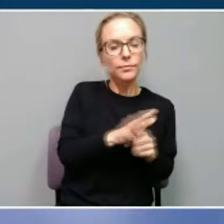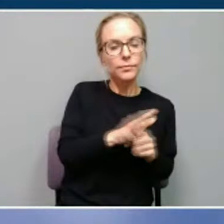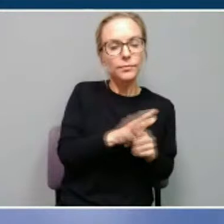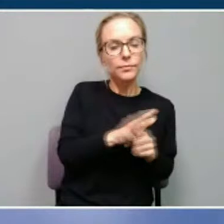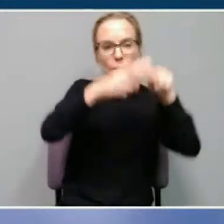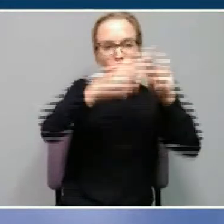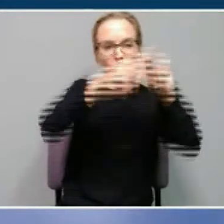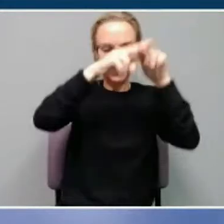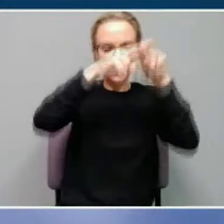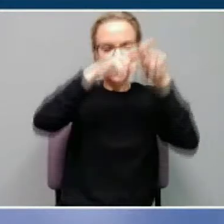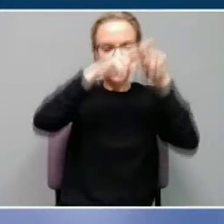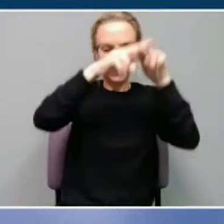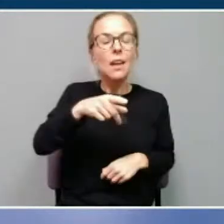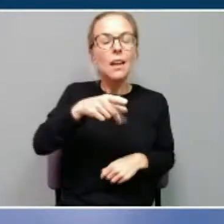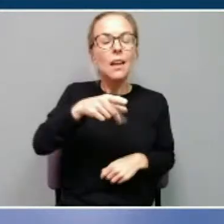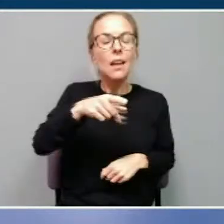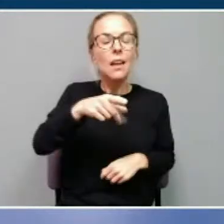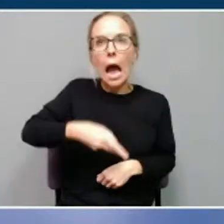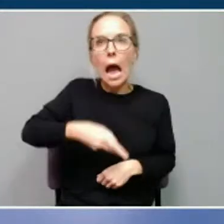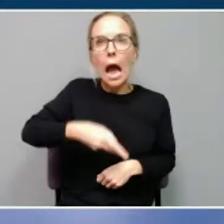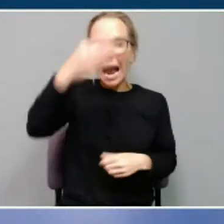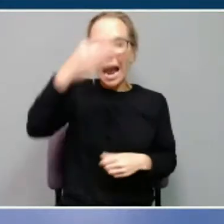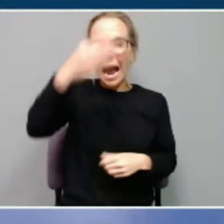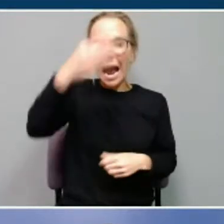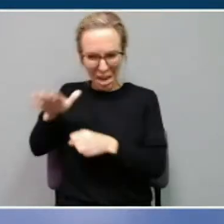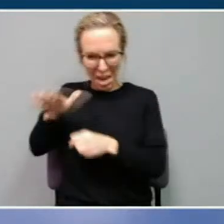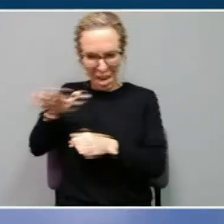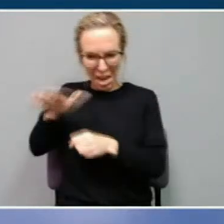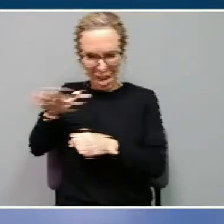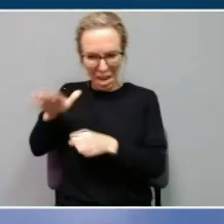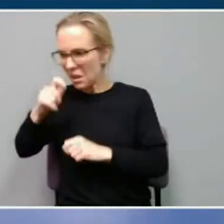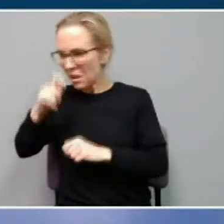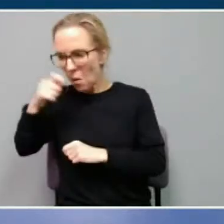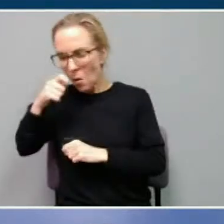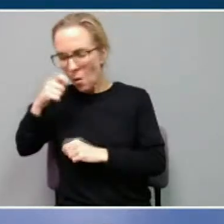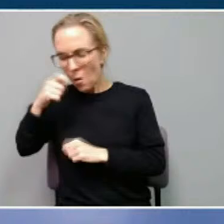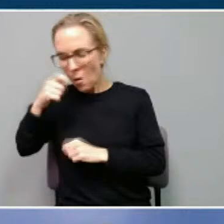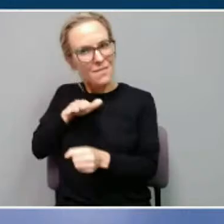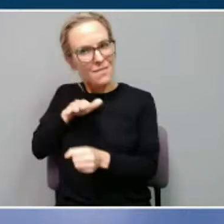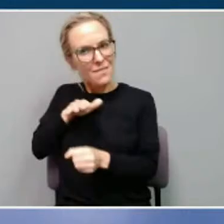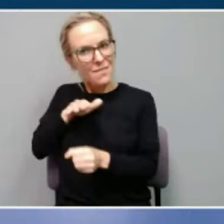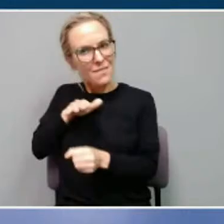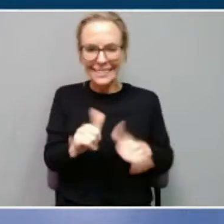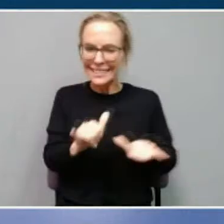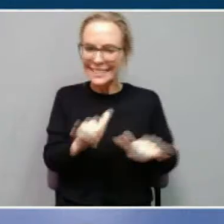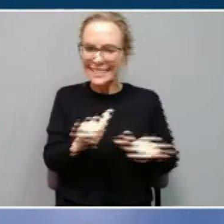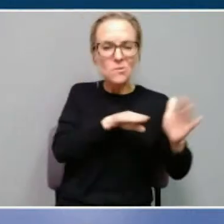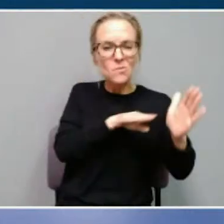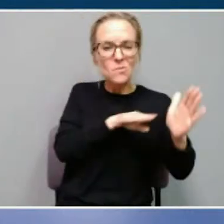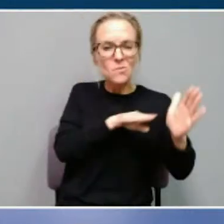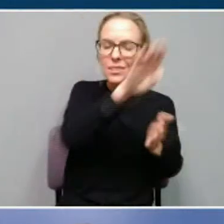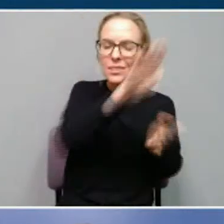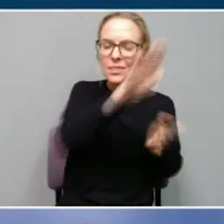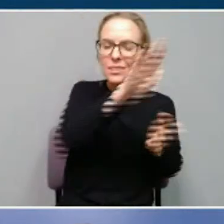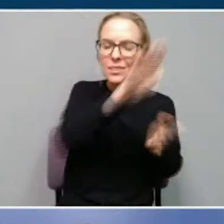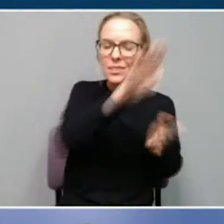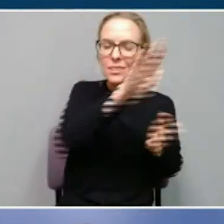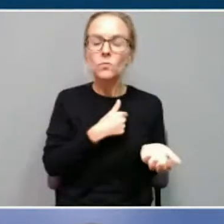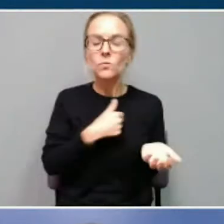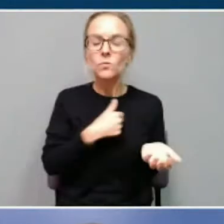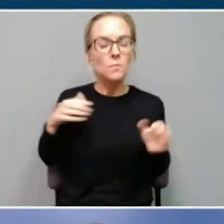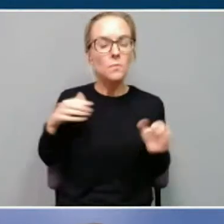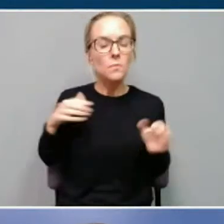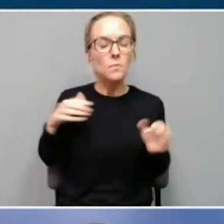level since we had enough testing, and now we have a lot of testing. Again, we've gone from what we were doing tests